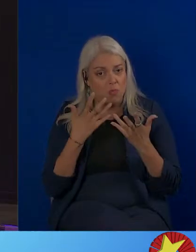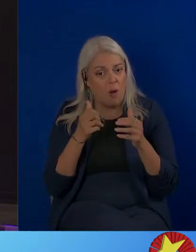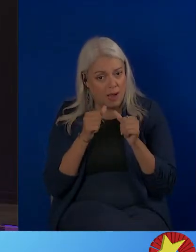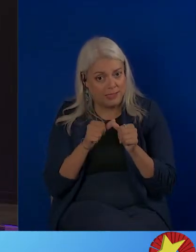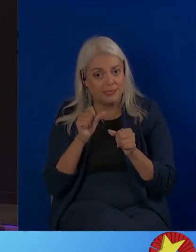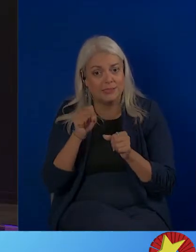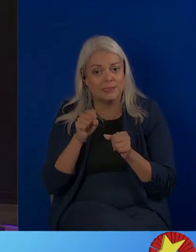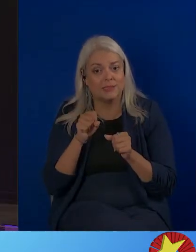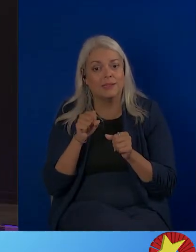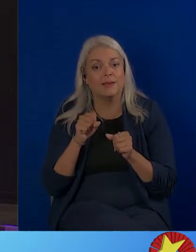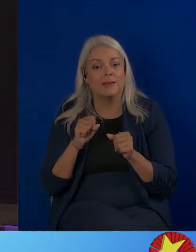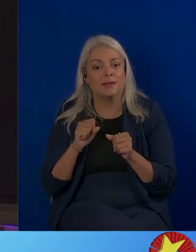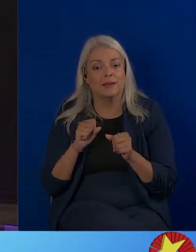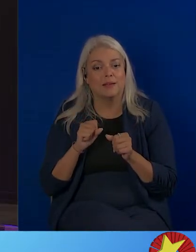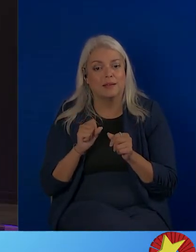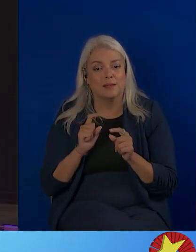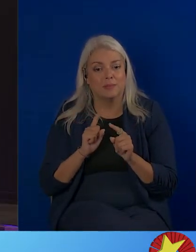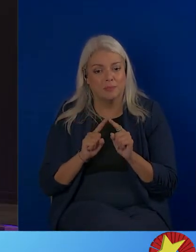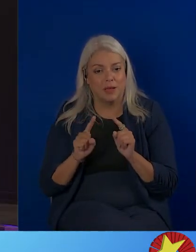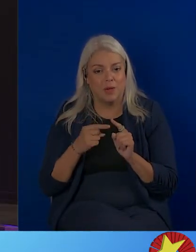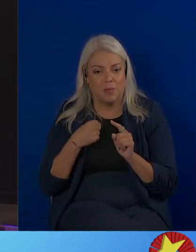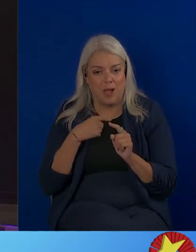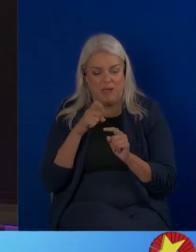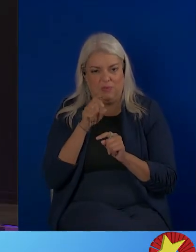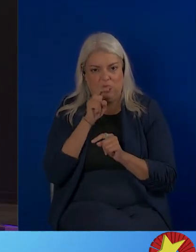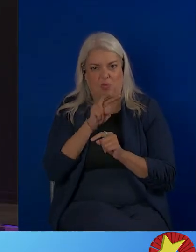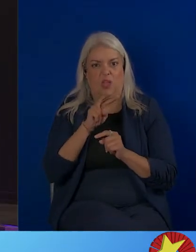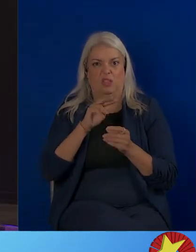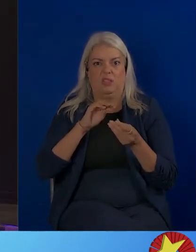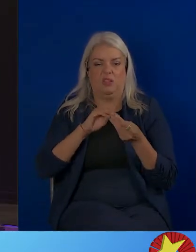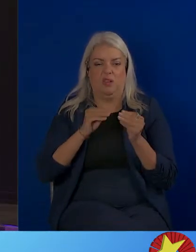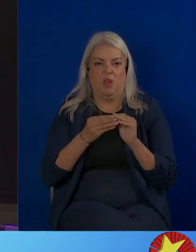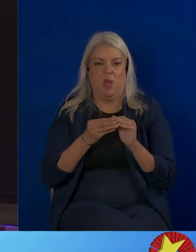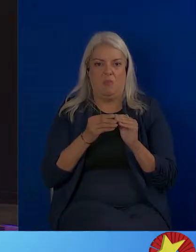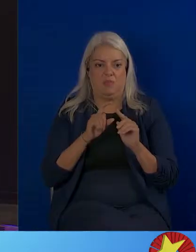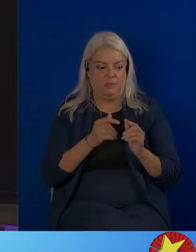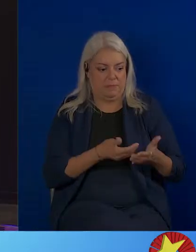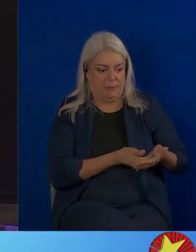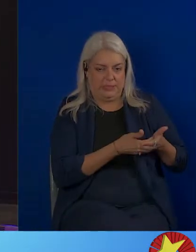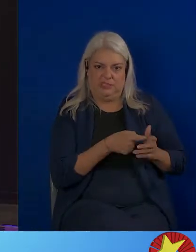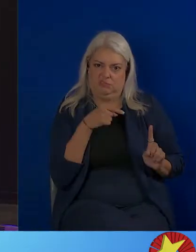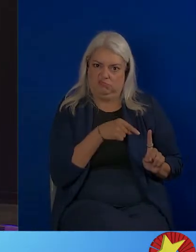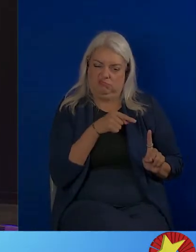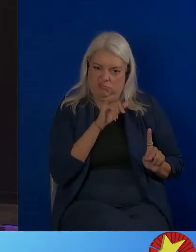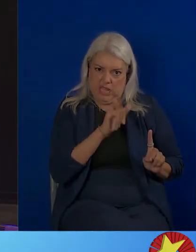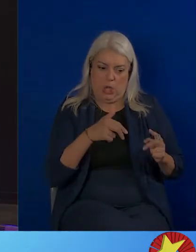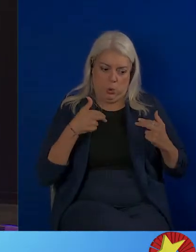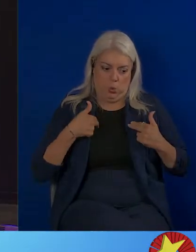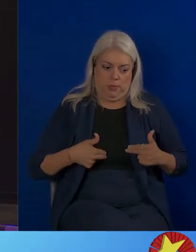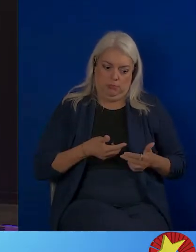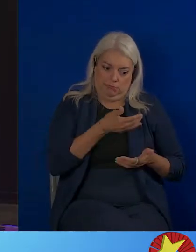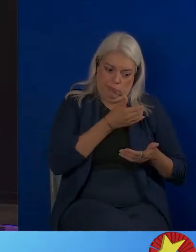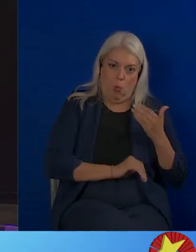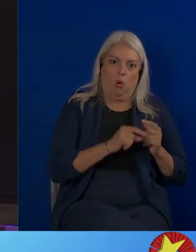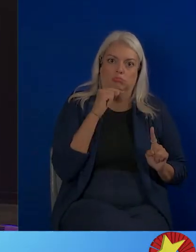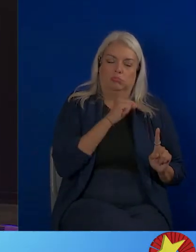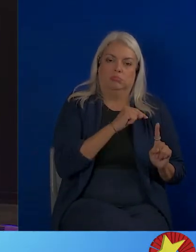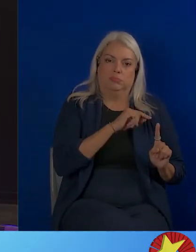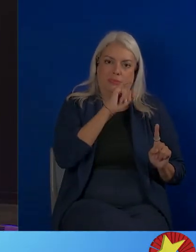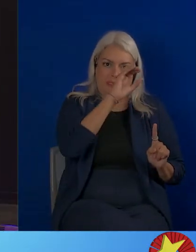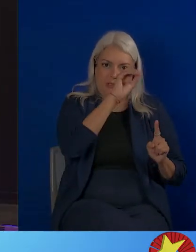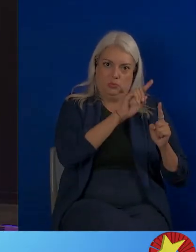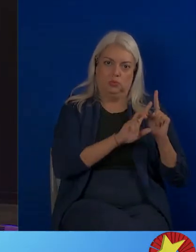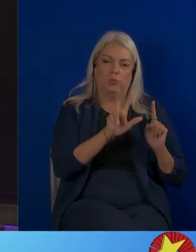that. But we also have to look at the numbers of babies being born, that 0